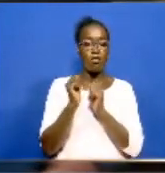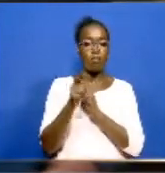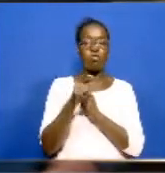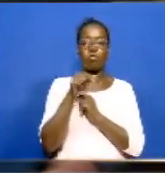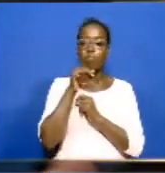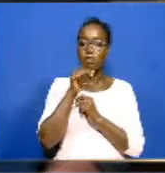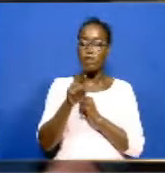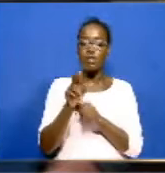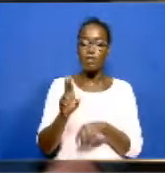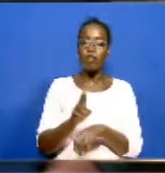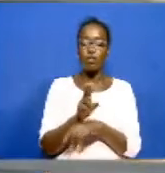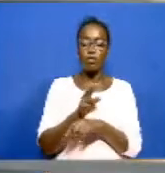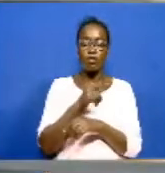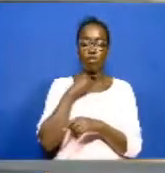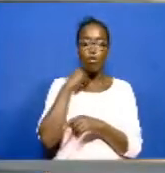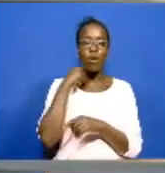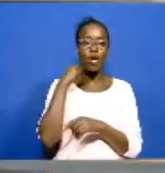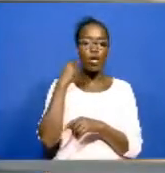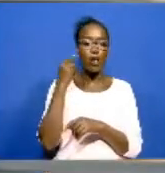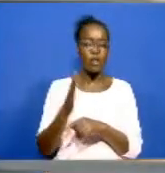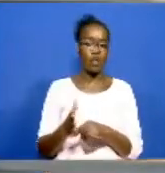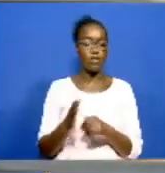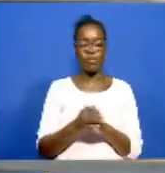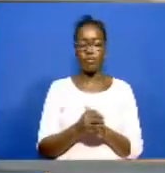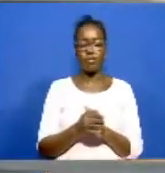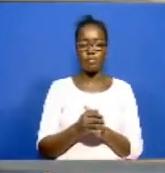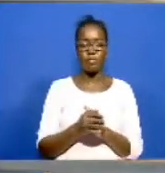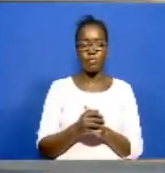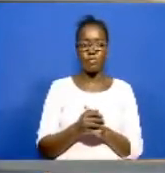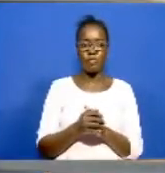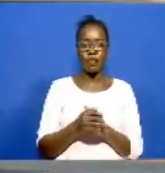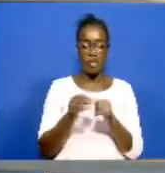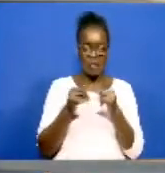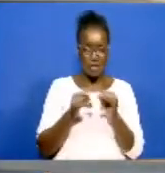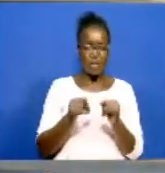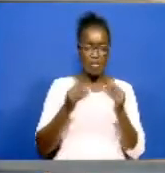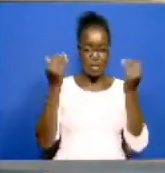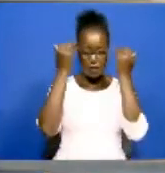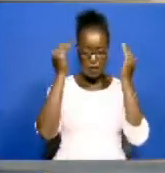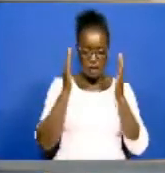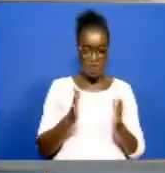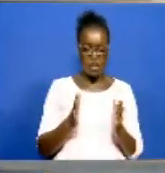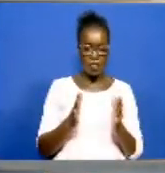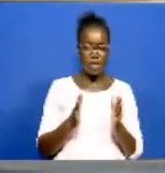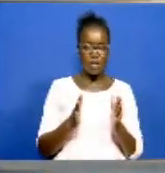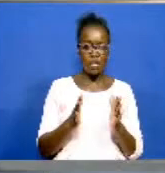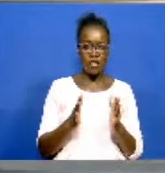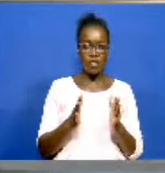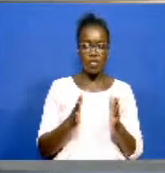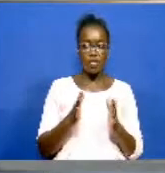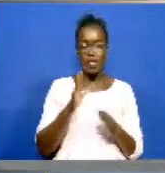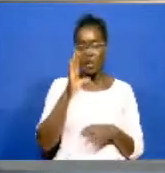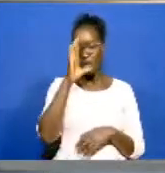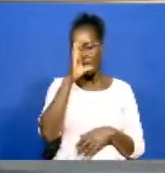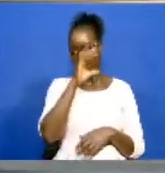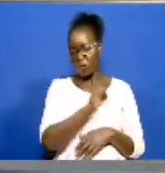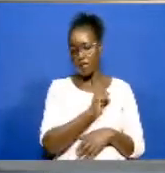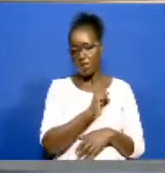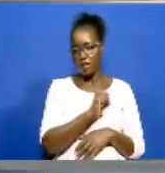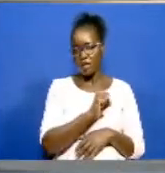be used to commit murder. The prosecution told the court that the trial magistrate was not sitting, prompting the rescheduling of the